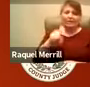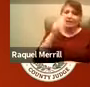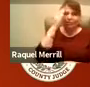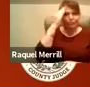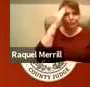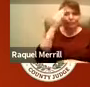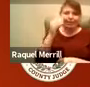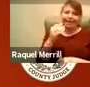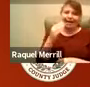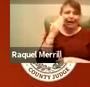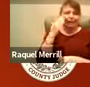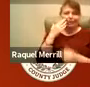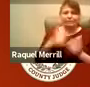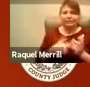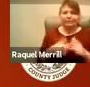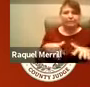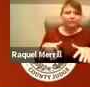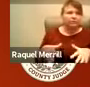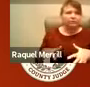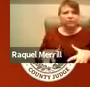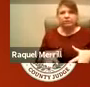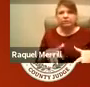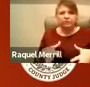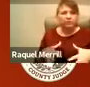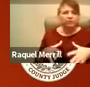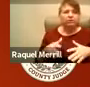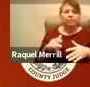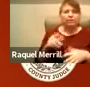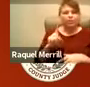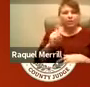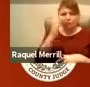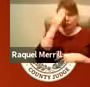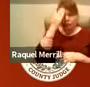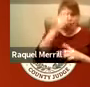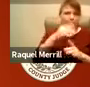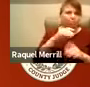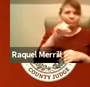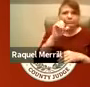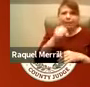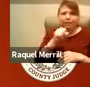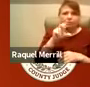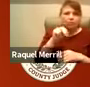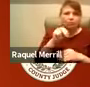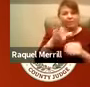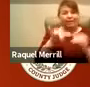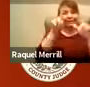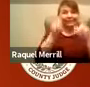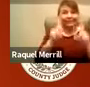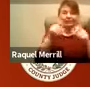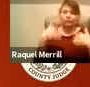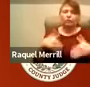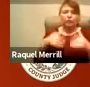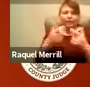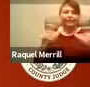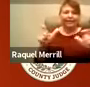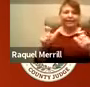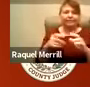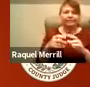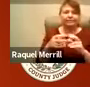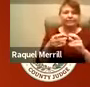that it's nerve-wracking, and you need to find out. So testing has been a big issue. So